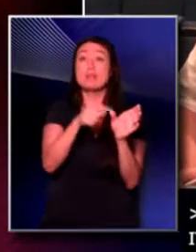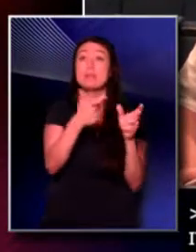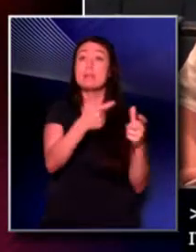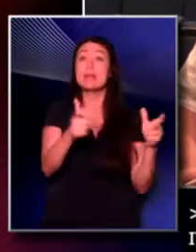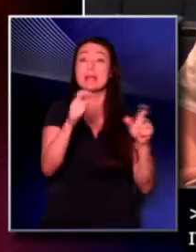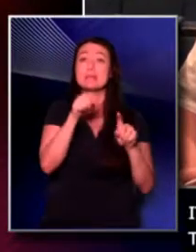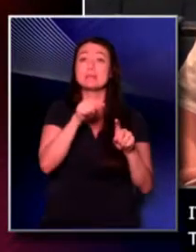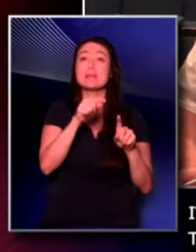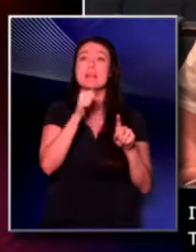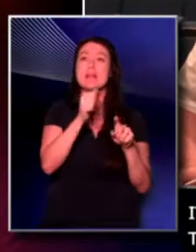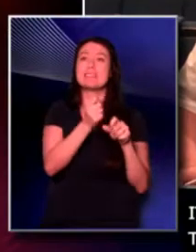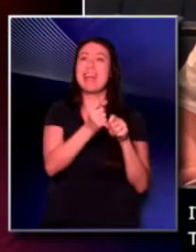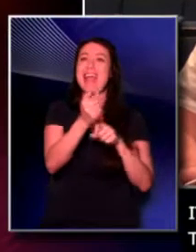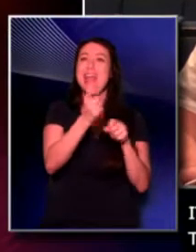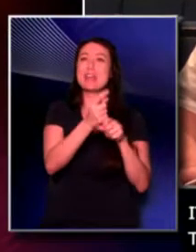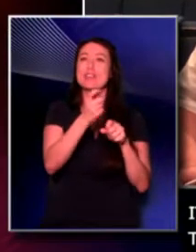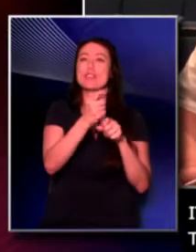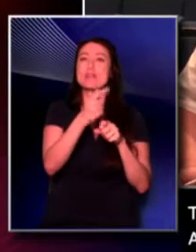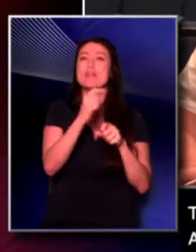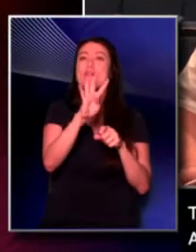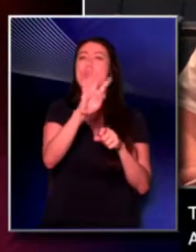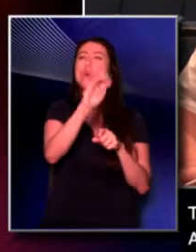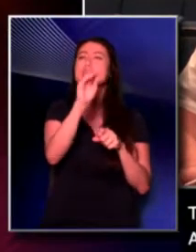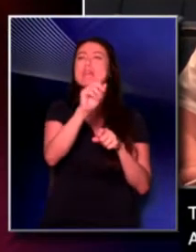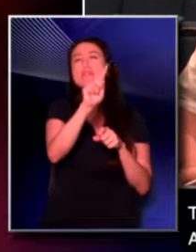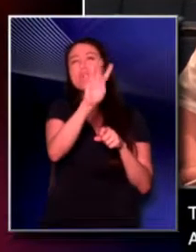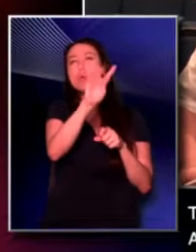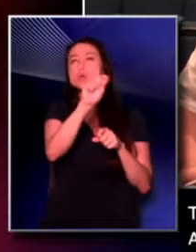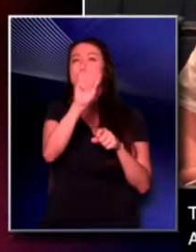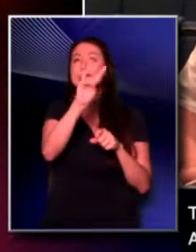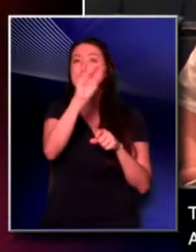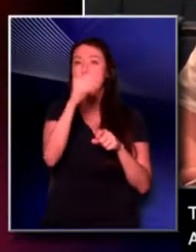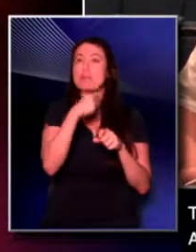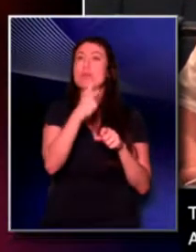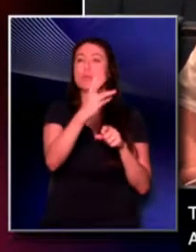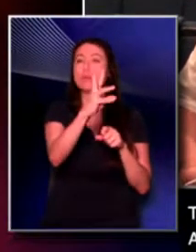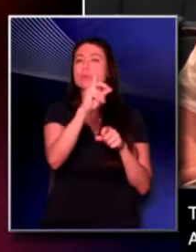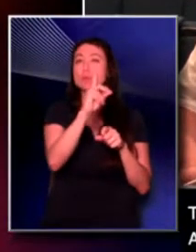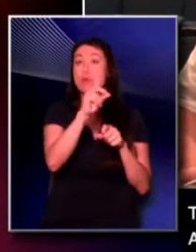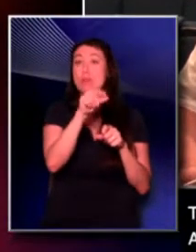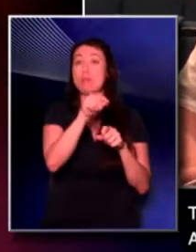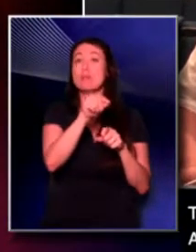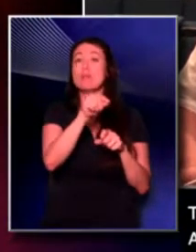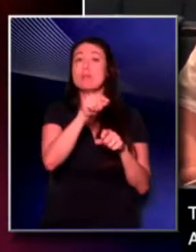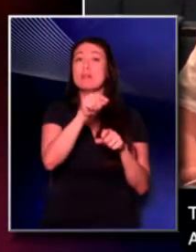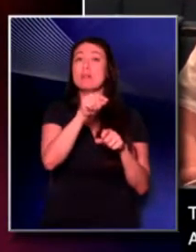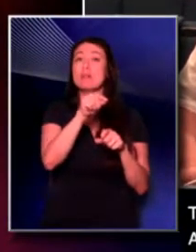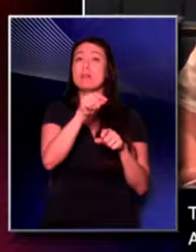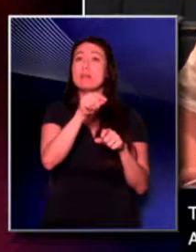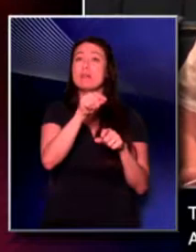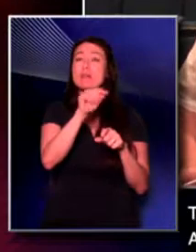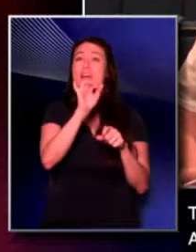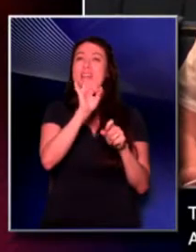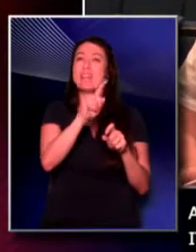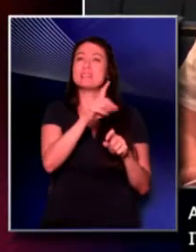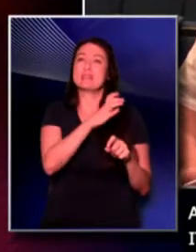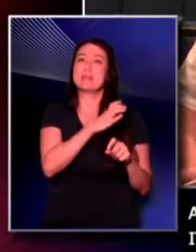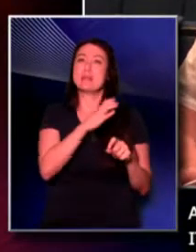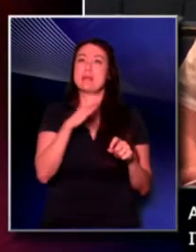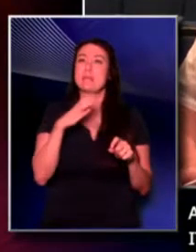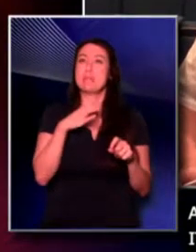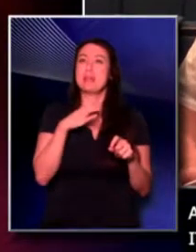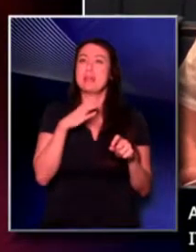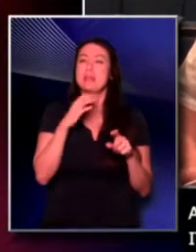where annually we draw 4% of it, 4 to 6% of it, and it's in the committee that